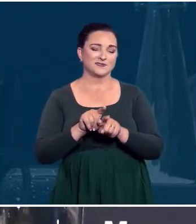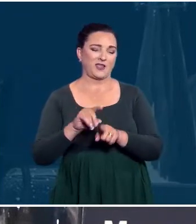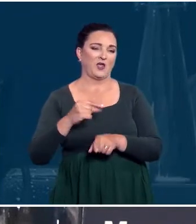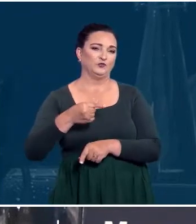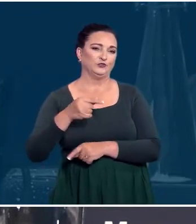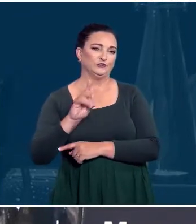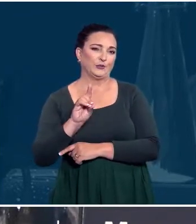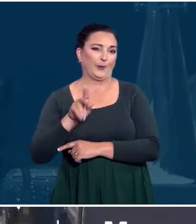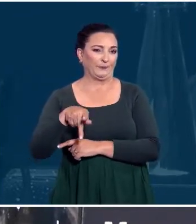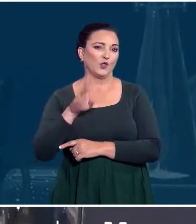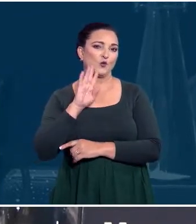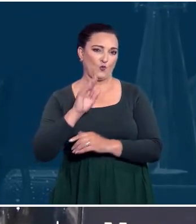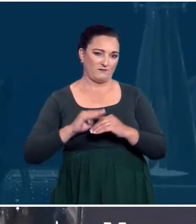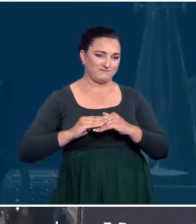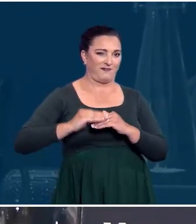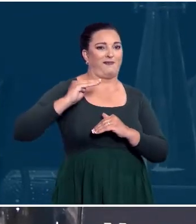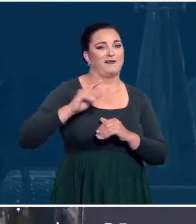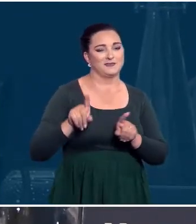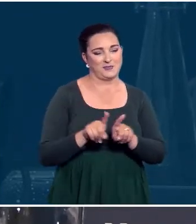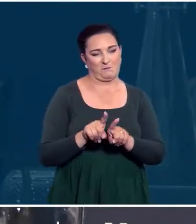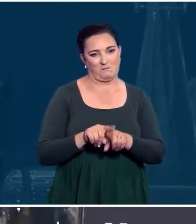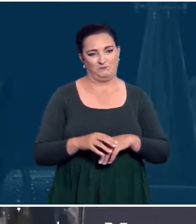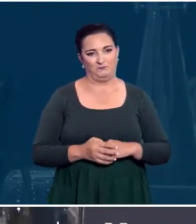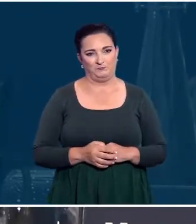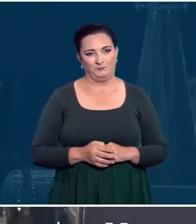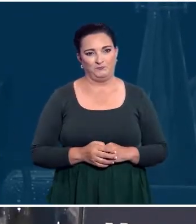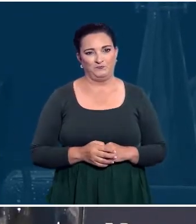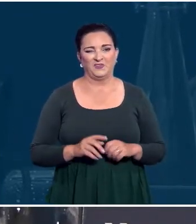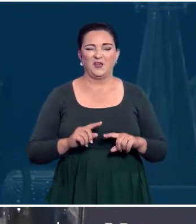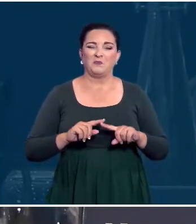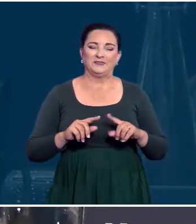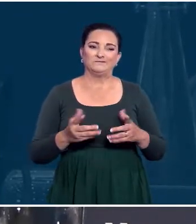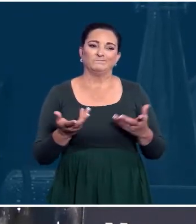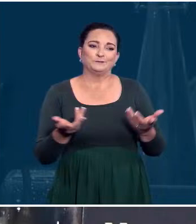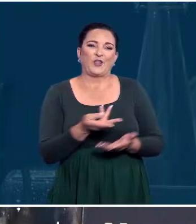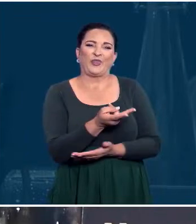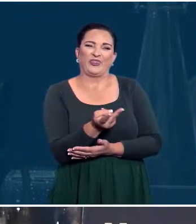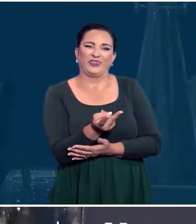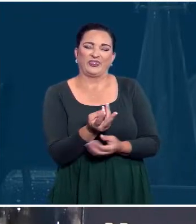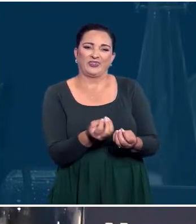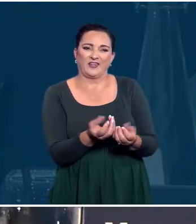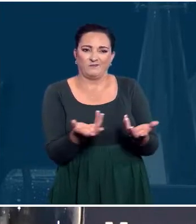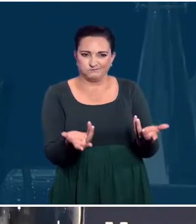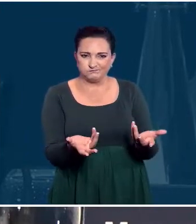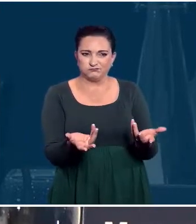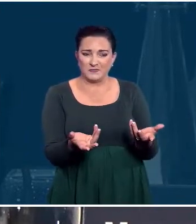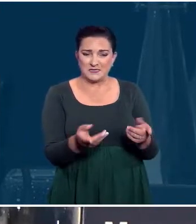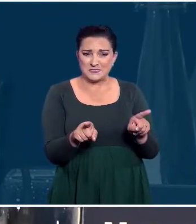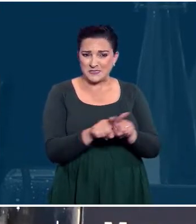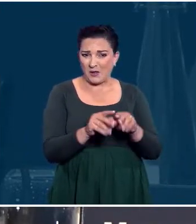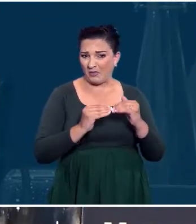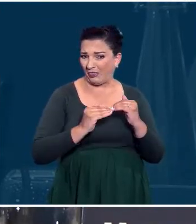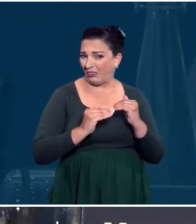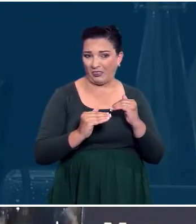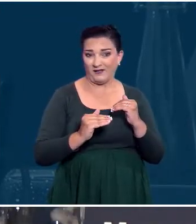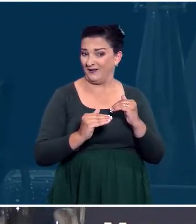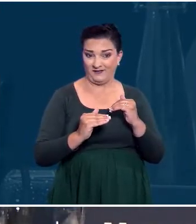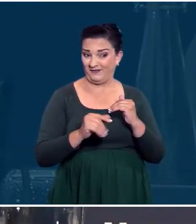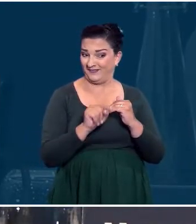response as well. But again, these things have been really inconsistent and